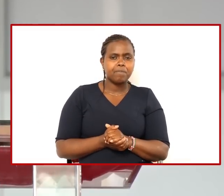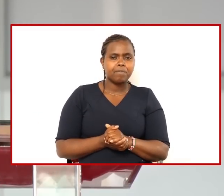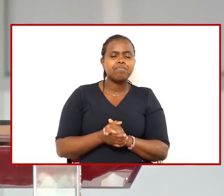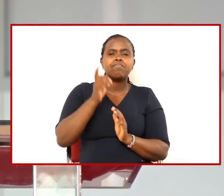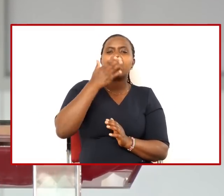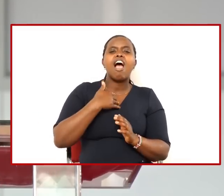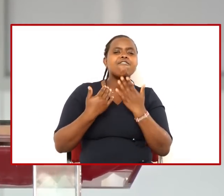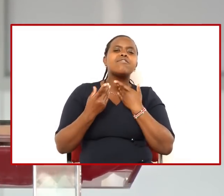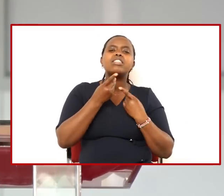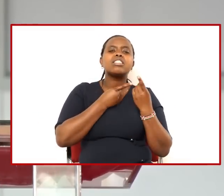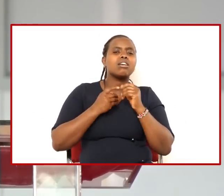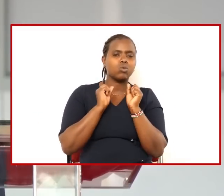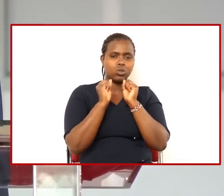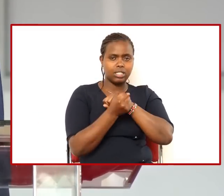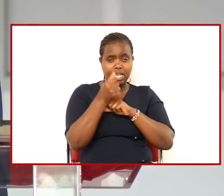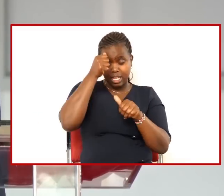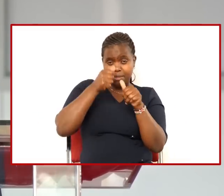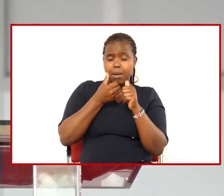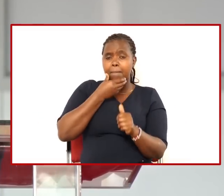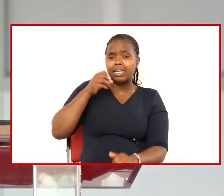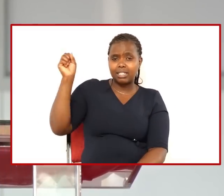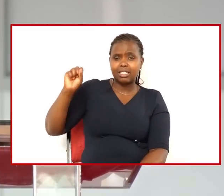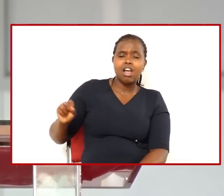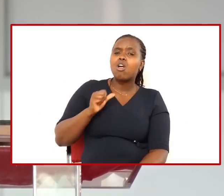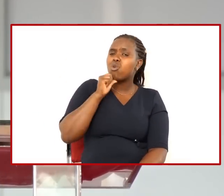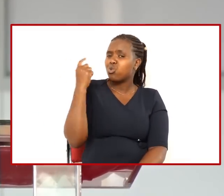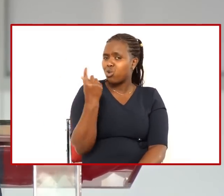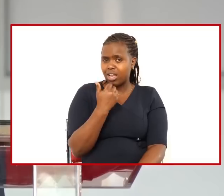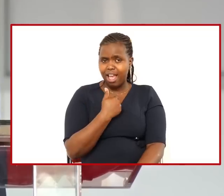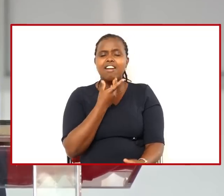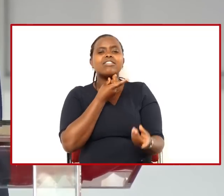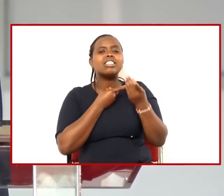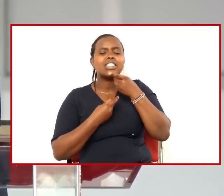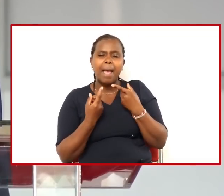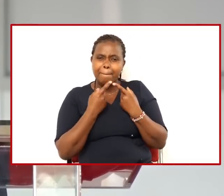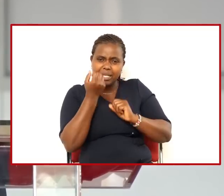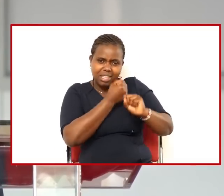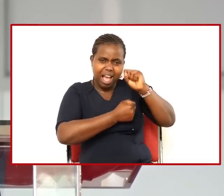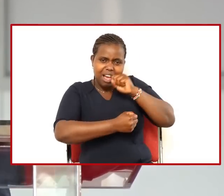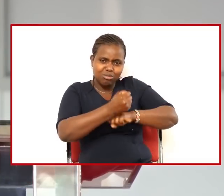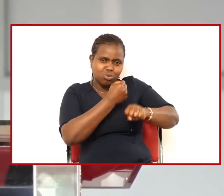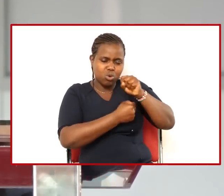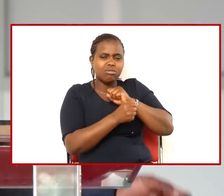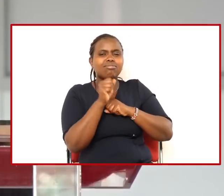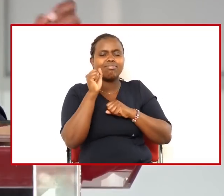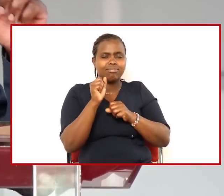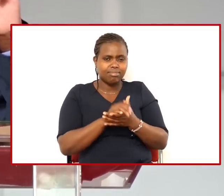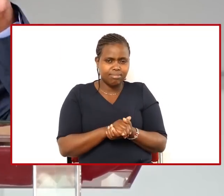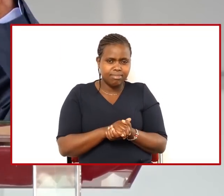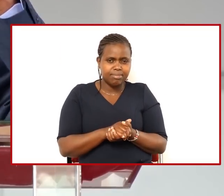He had a desire to change. Samson did not only have a desire, his deeds. Samson